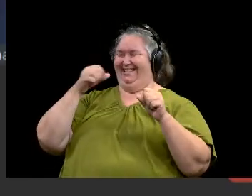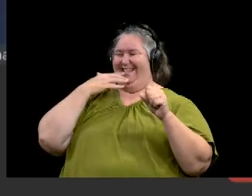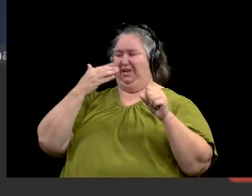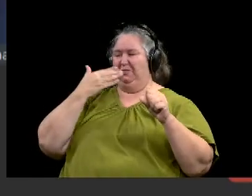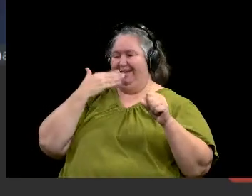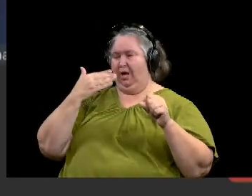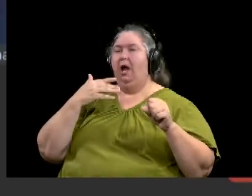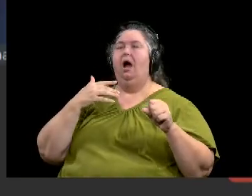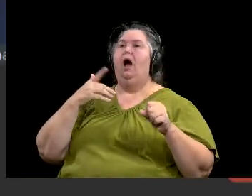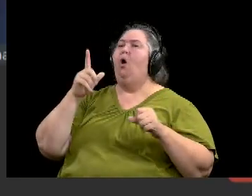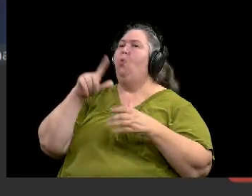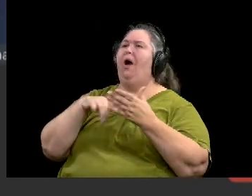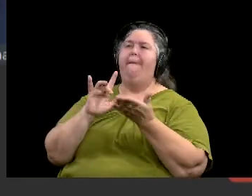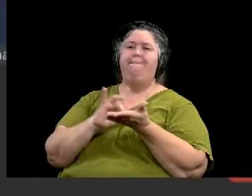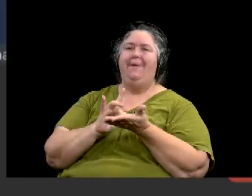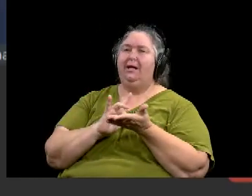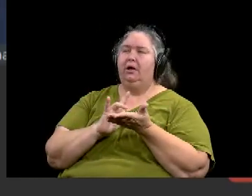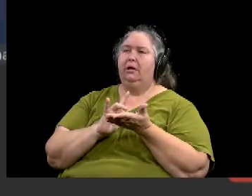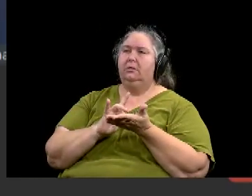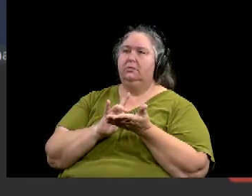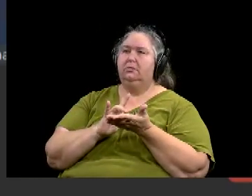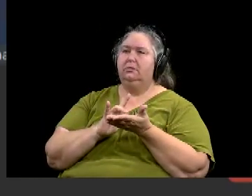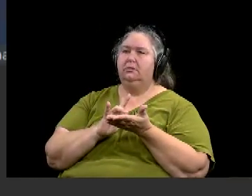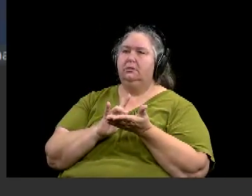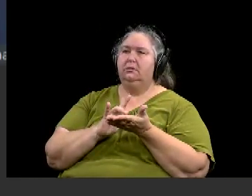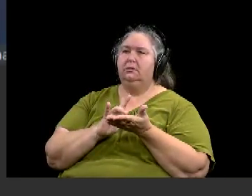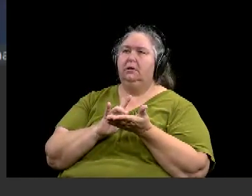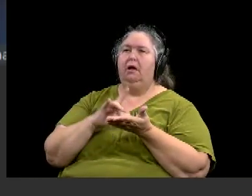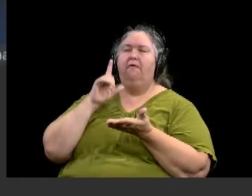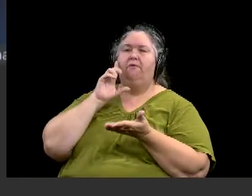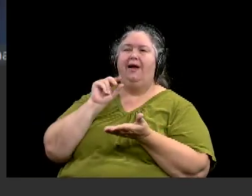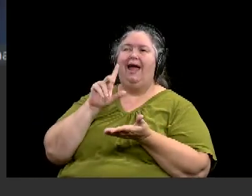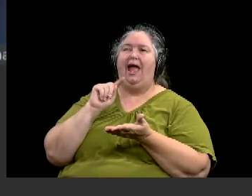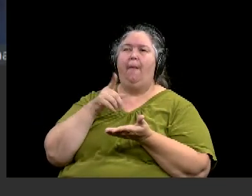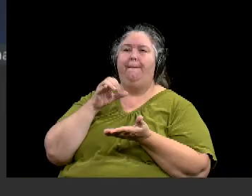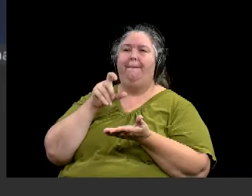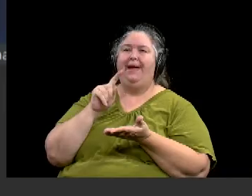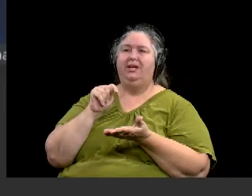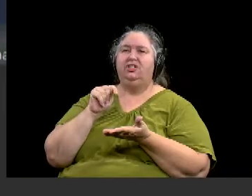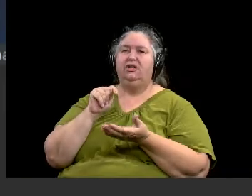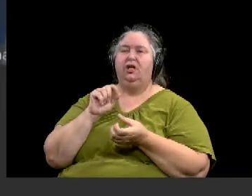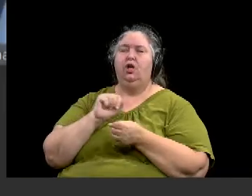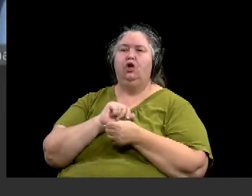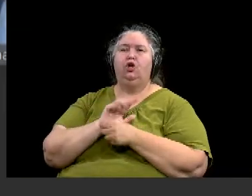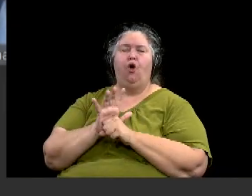to outpatient COVID-19 patients? It's just something that I've